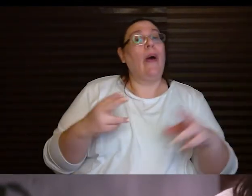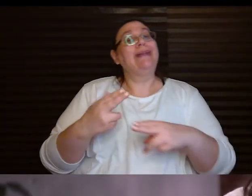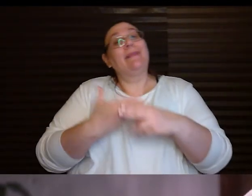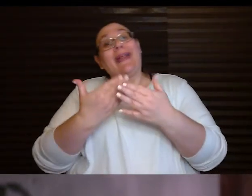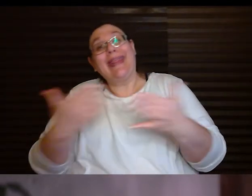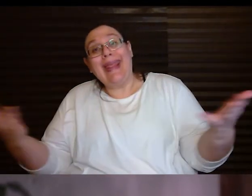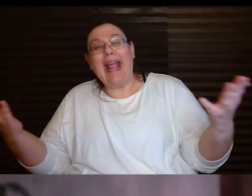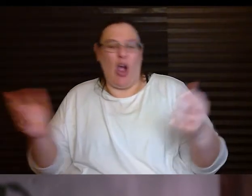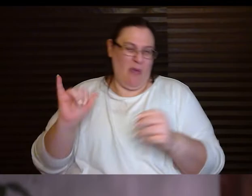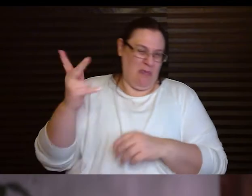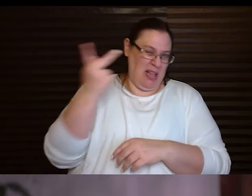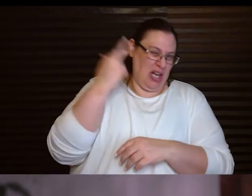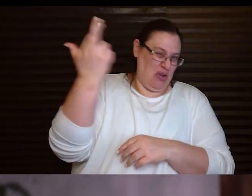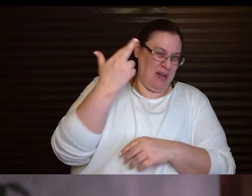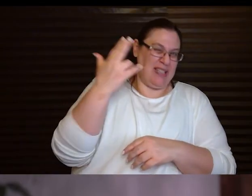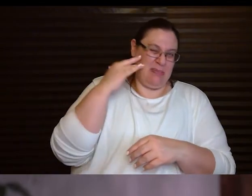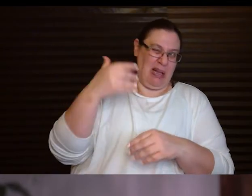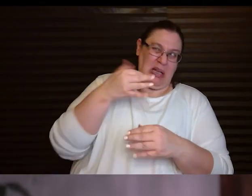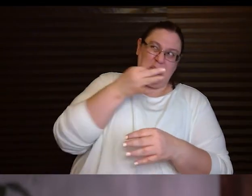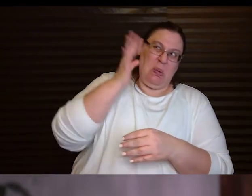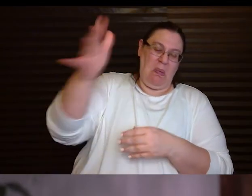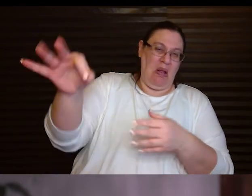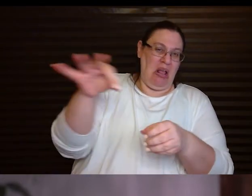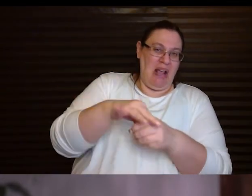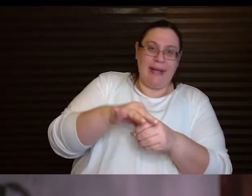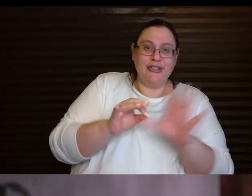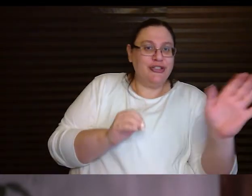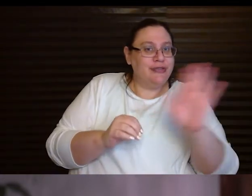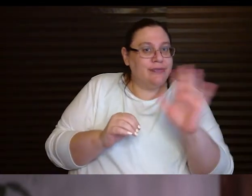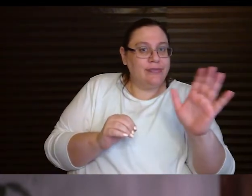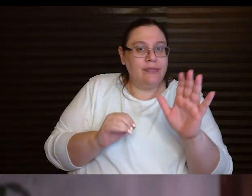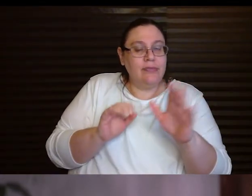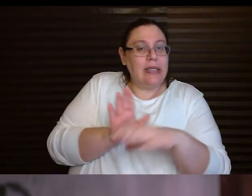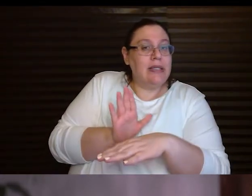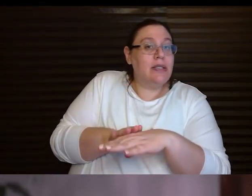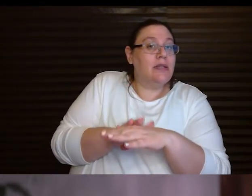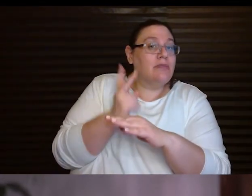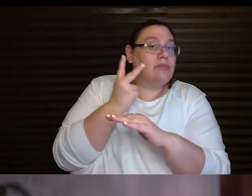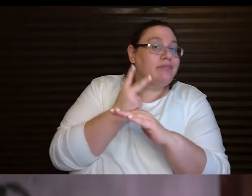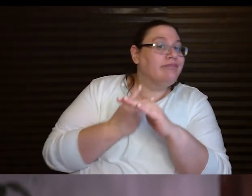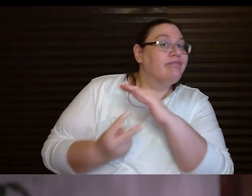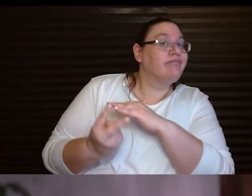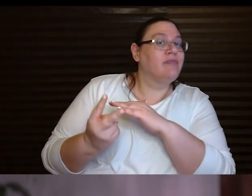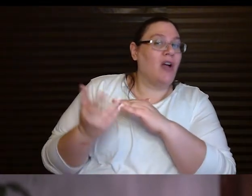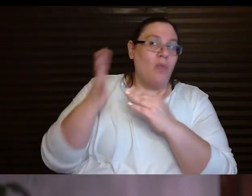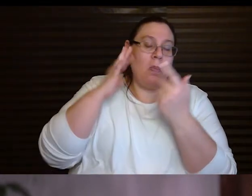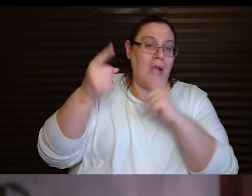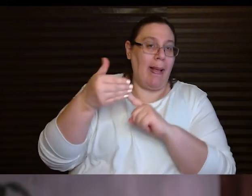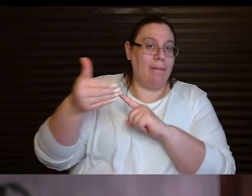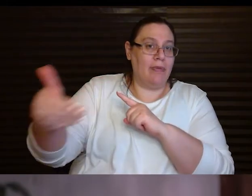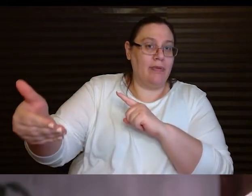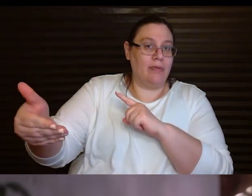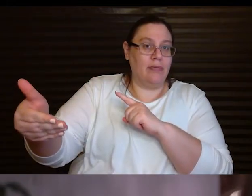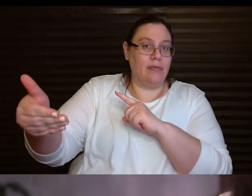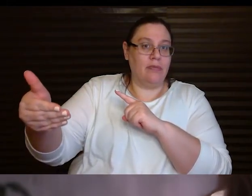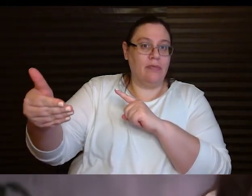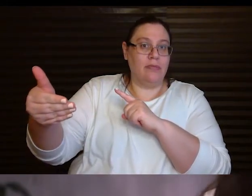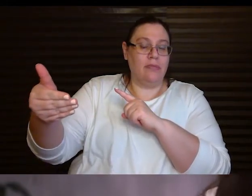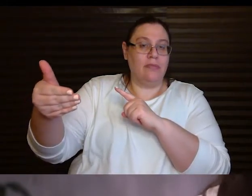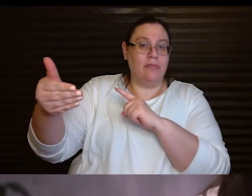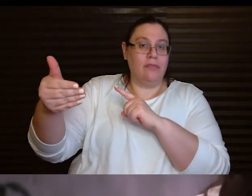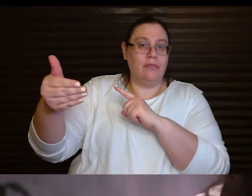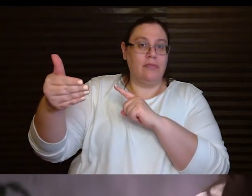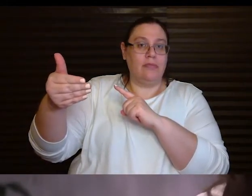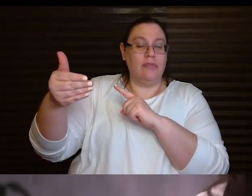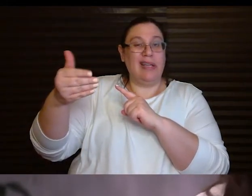It's not a political ploy before the midterm elections. It's a hint of where we are headed. It is an